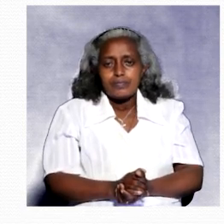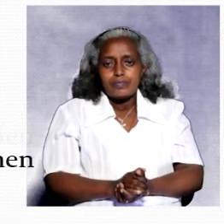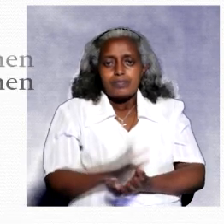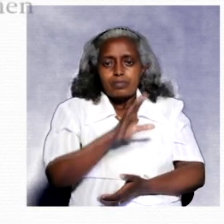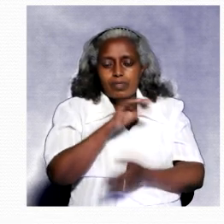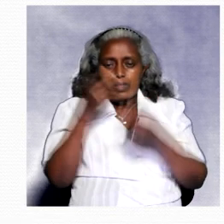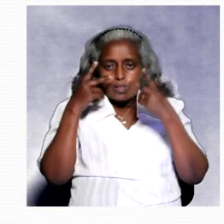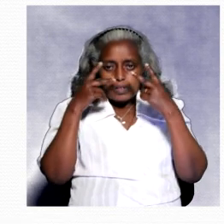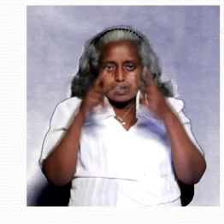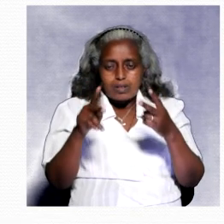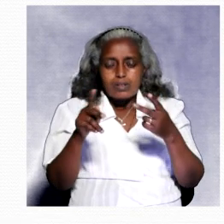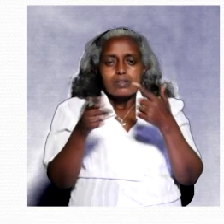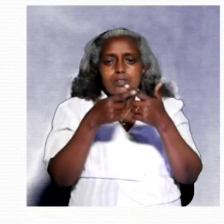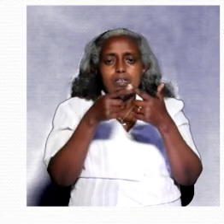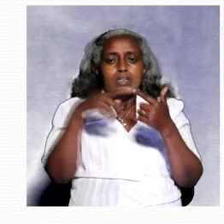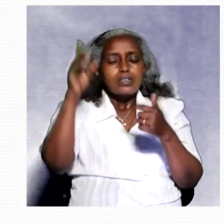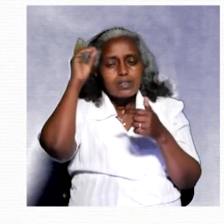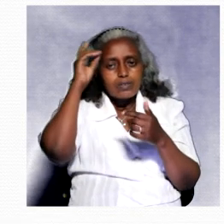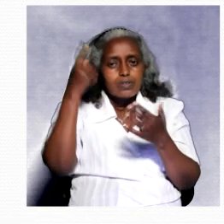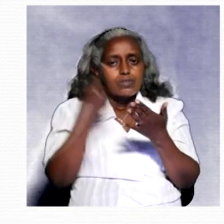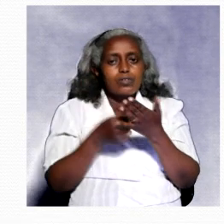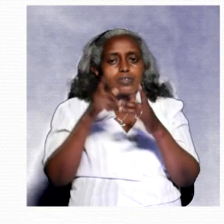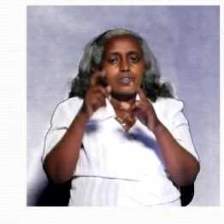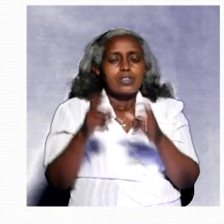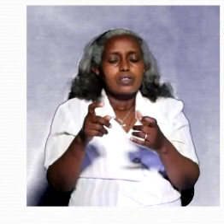And let's see second derivative test to here.